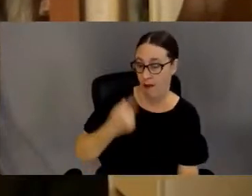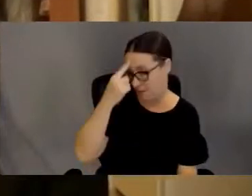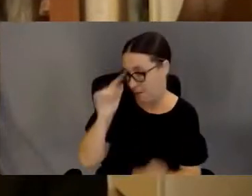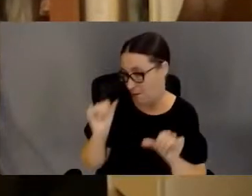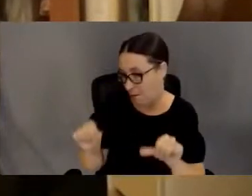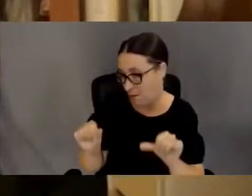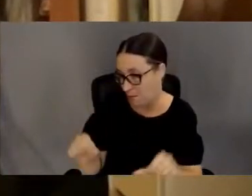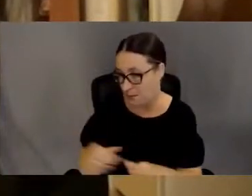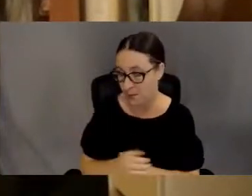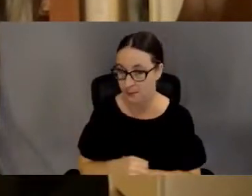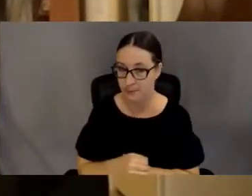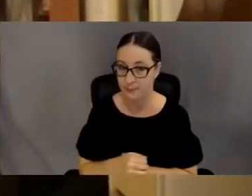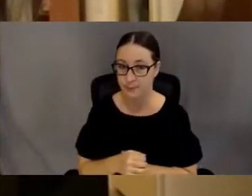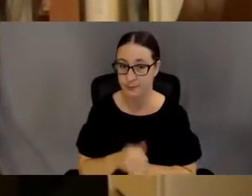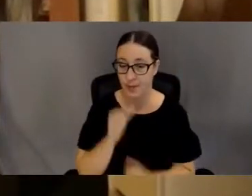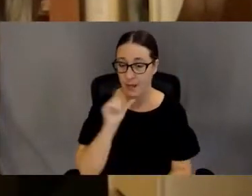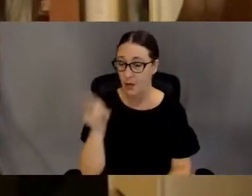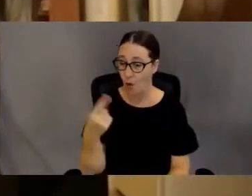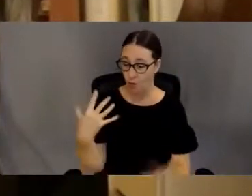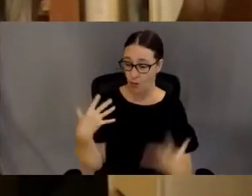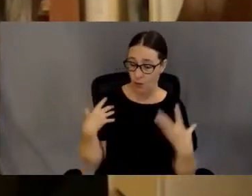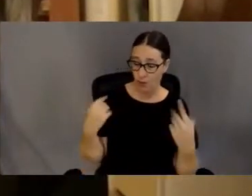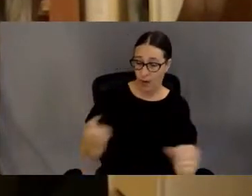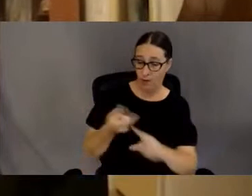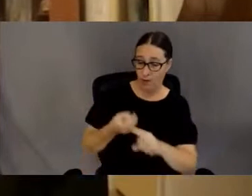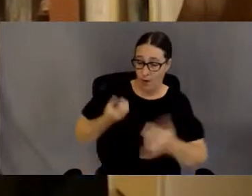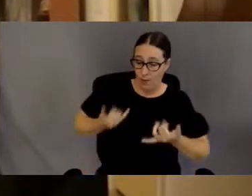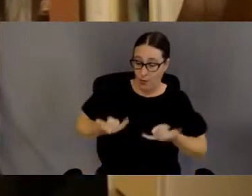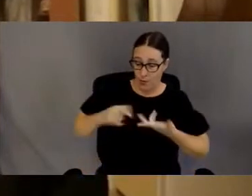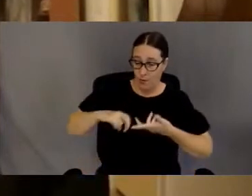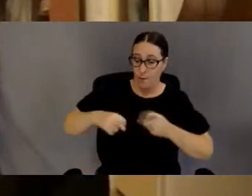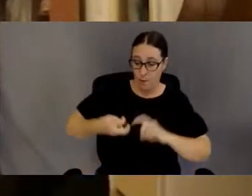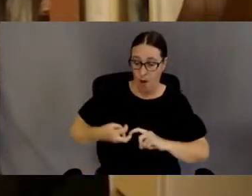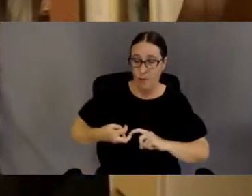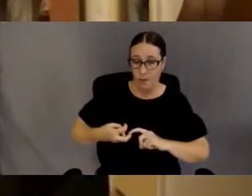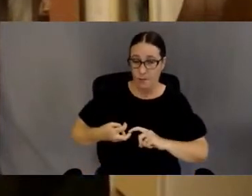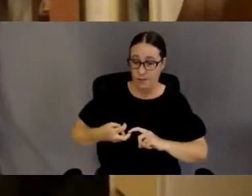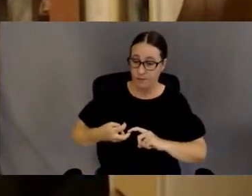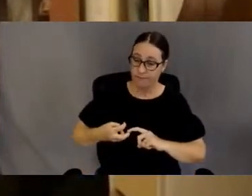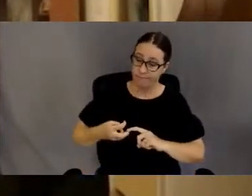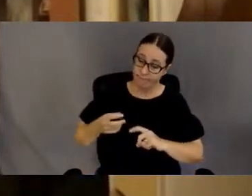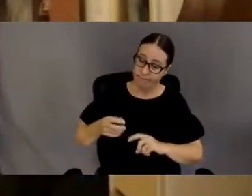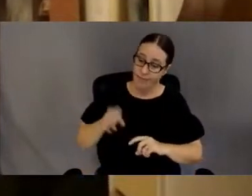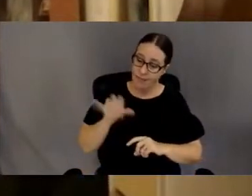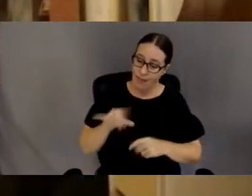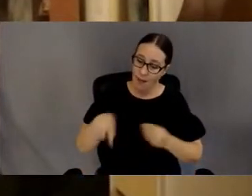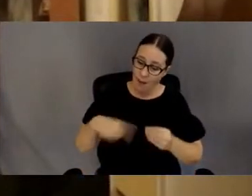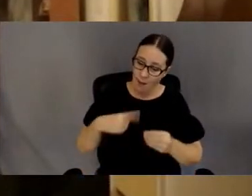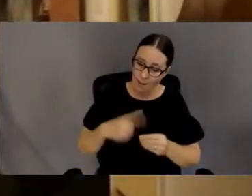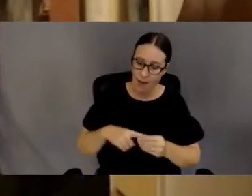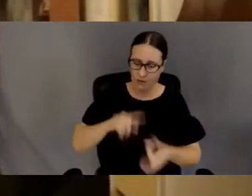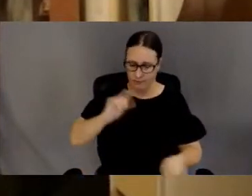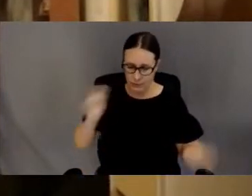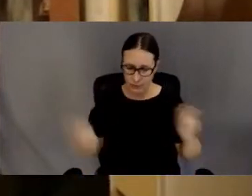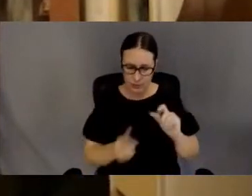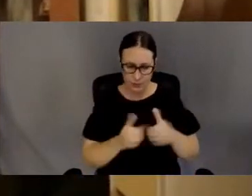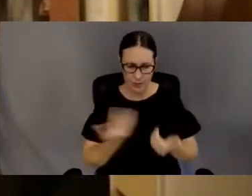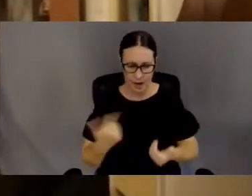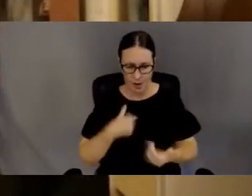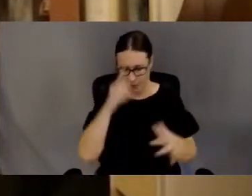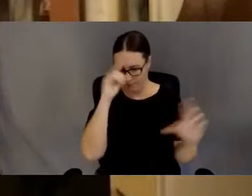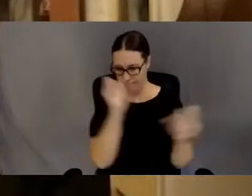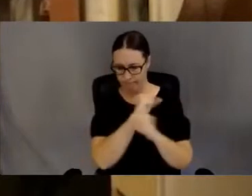And this isn't just about recovery from our current problems. It is also about a fundamental rethinking of our economic